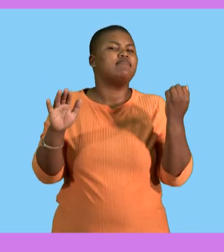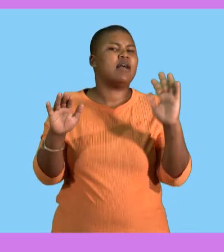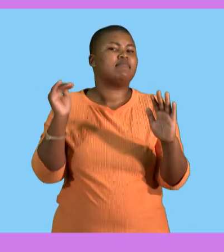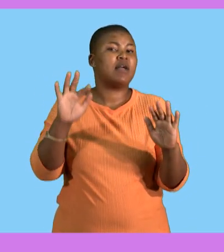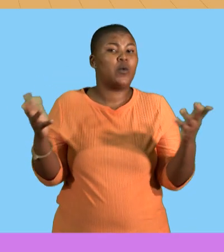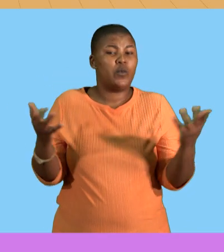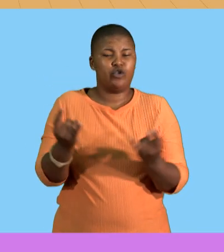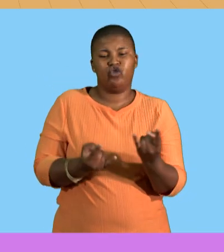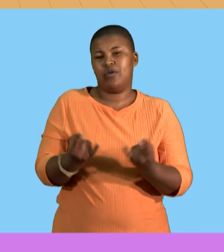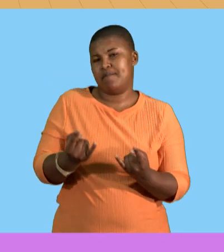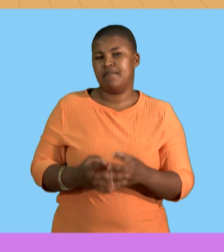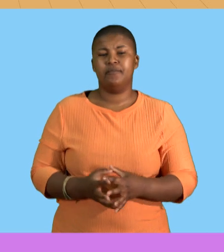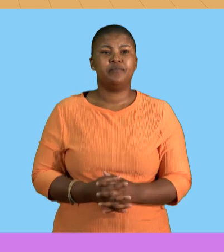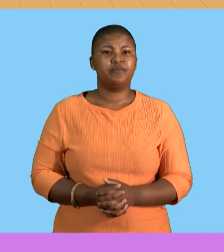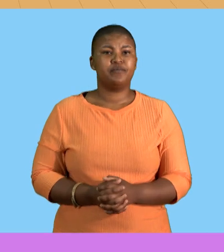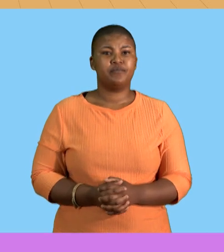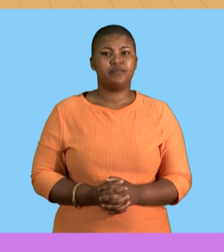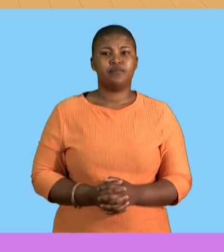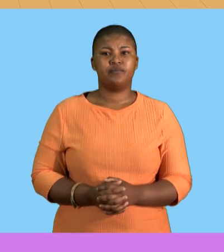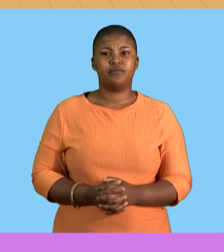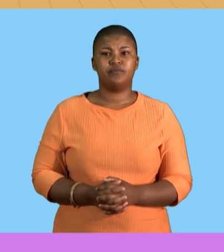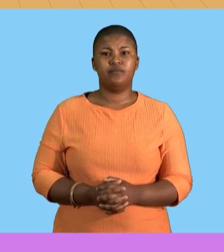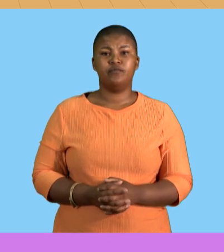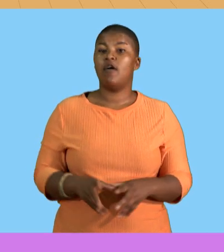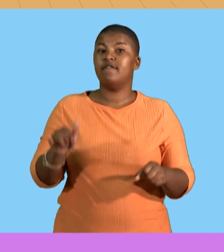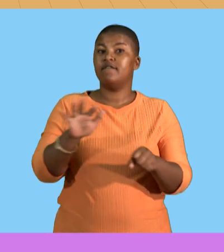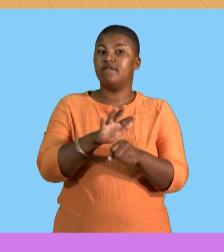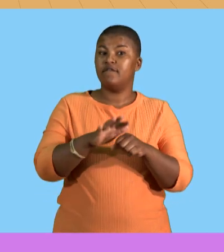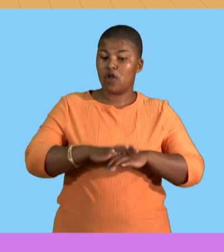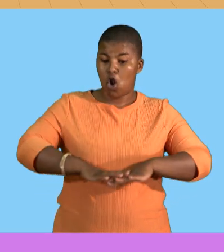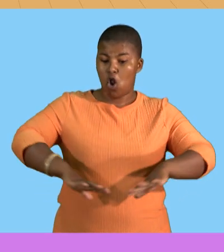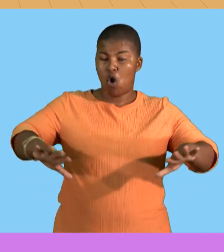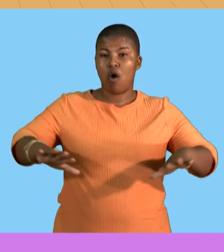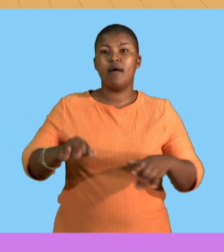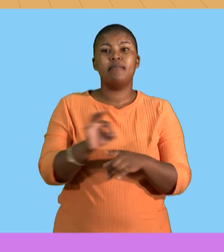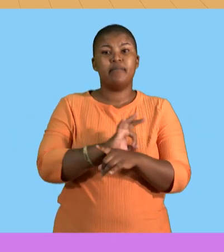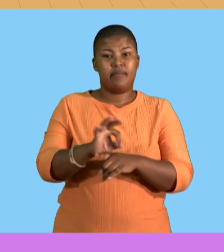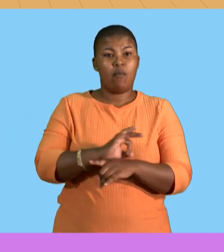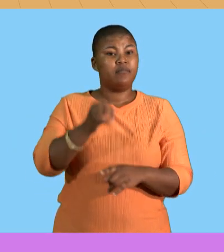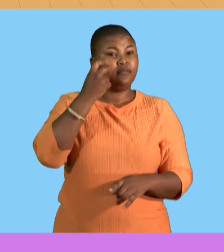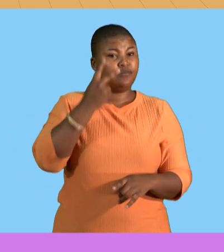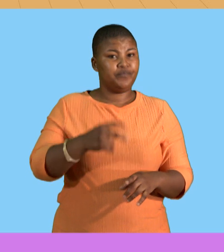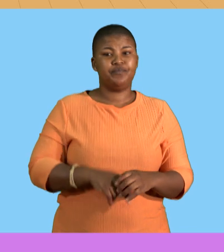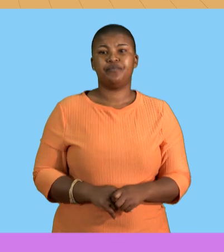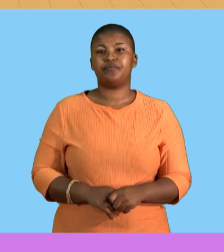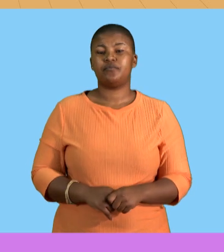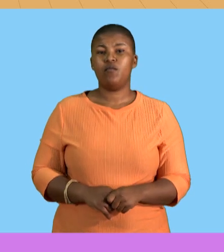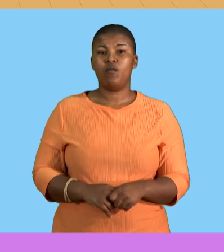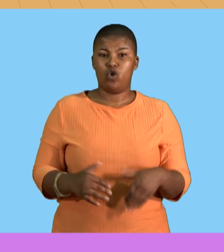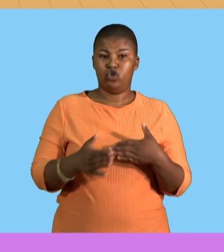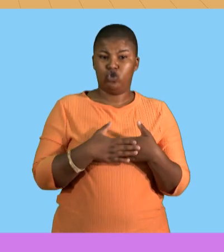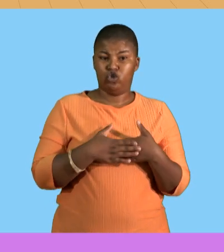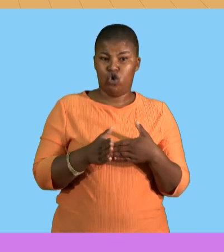shop. Let's quickly look at the floor plan. Now, you can see there's 2 doors on the floor